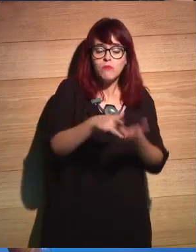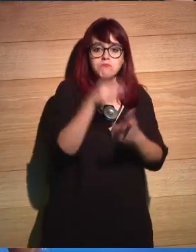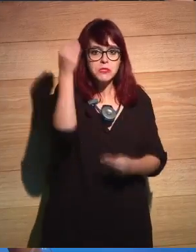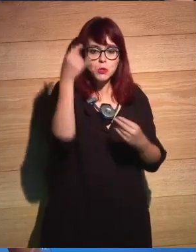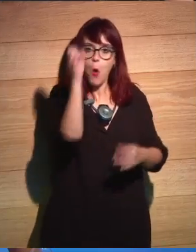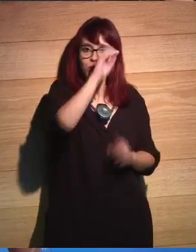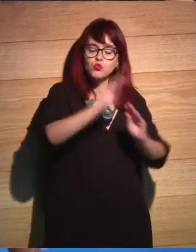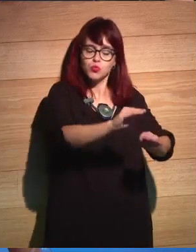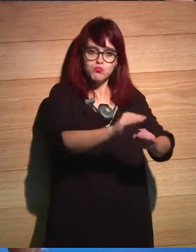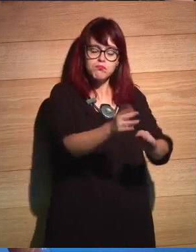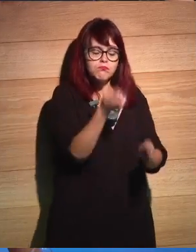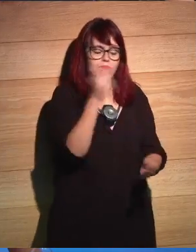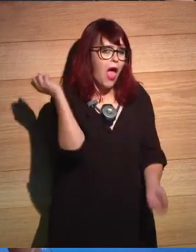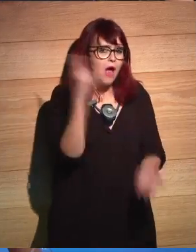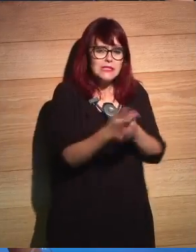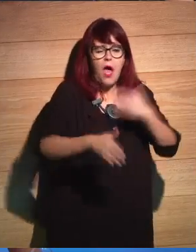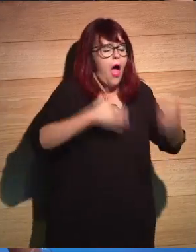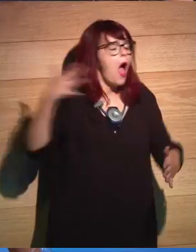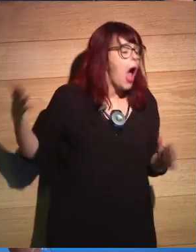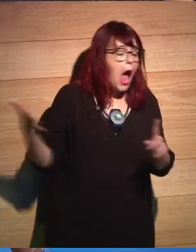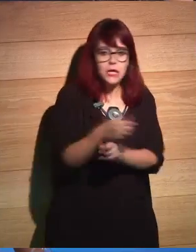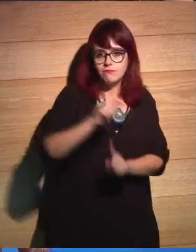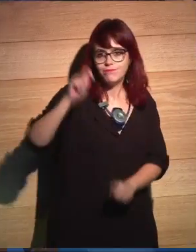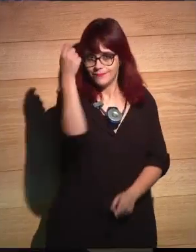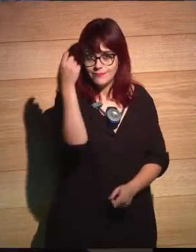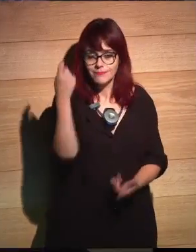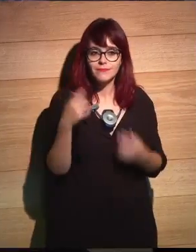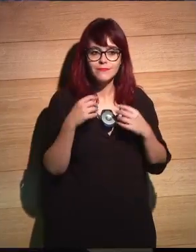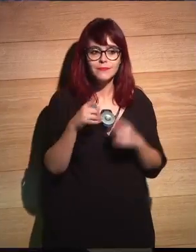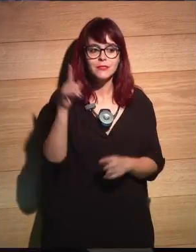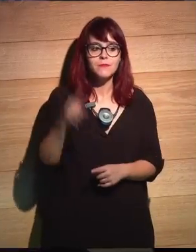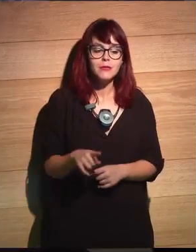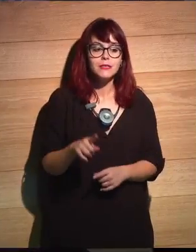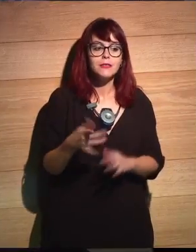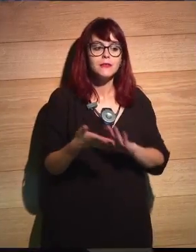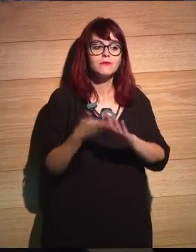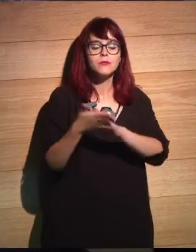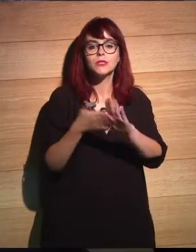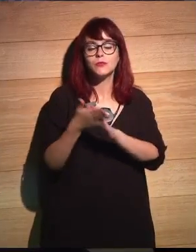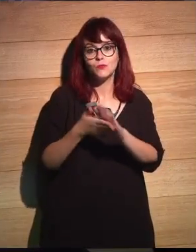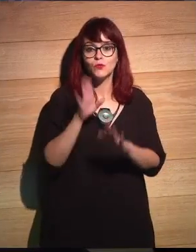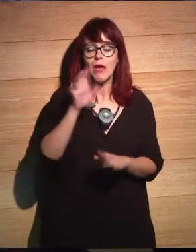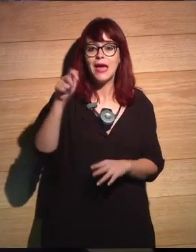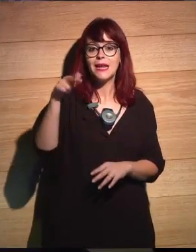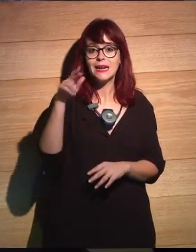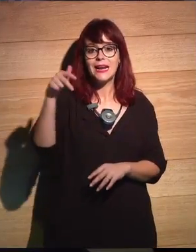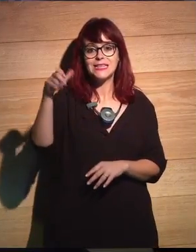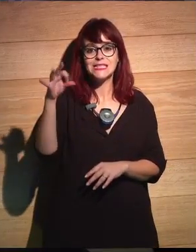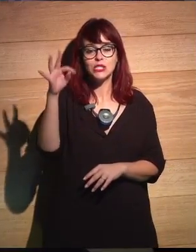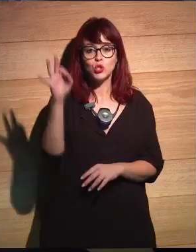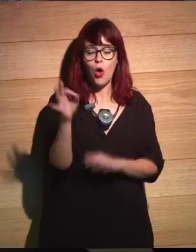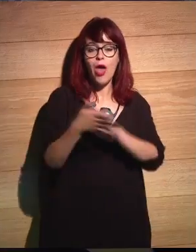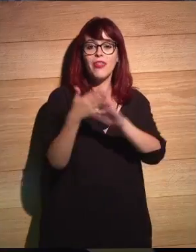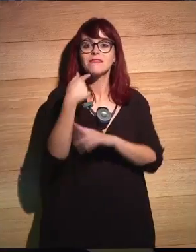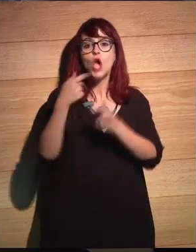risk themselves, they run risks, and they bet on good literature. So we have put